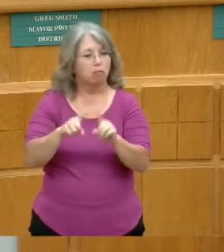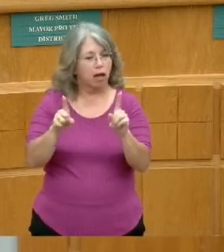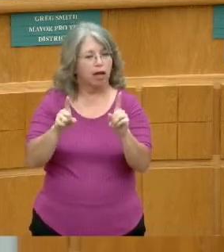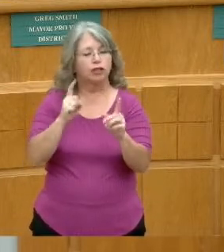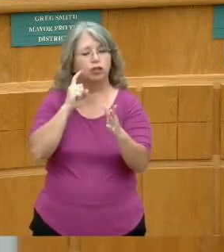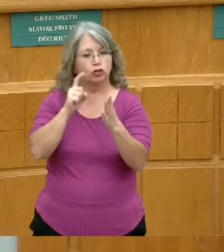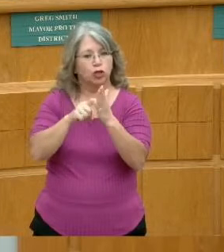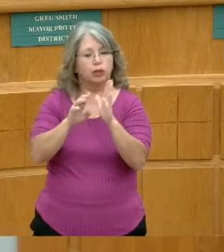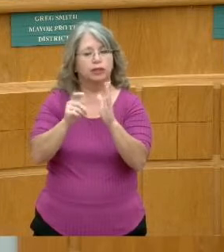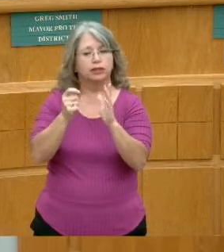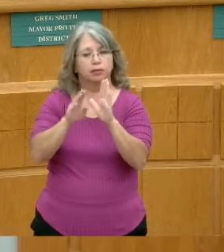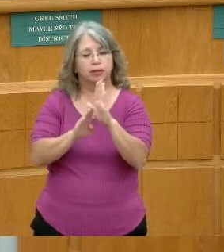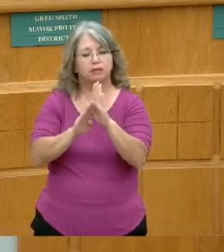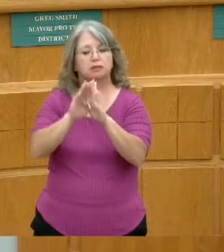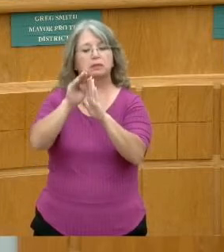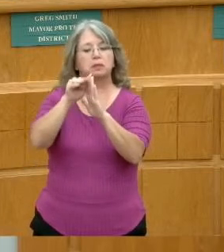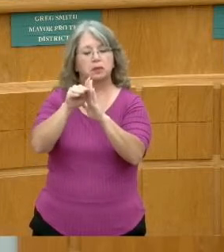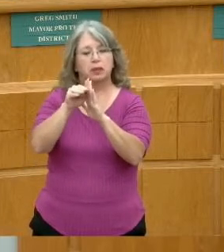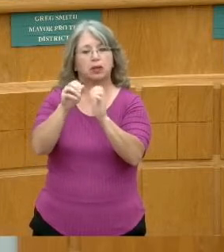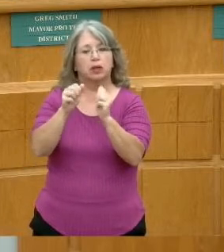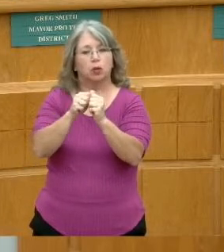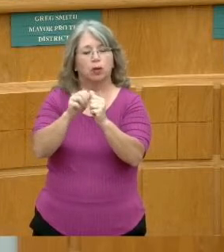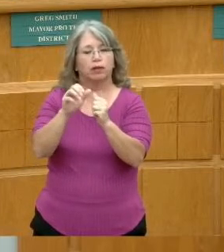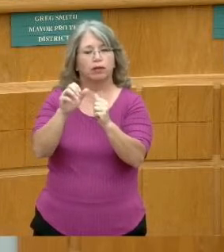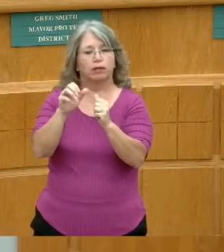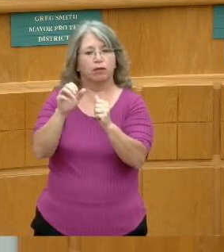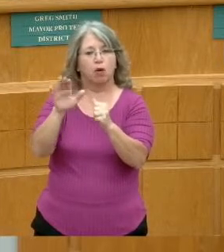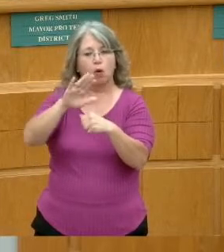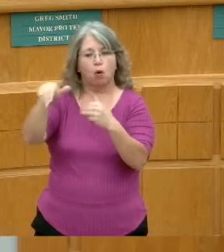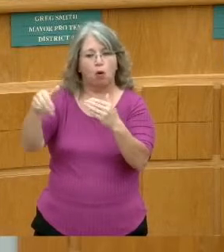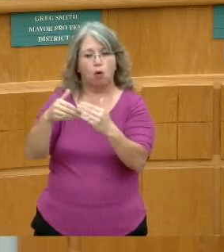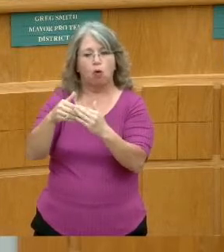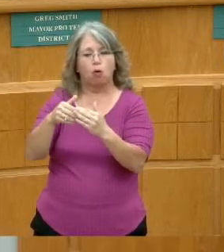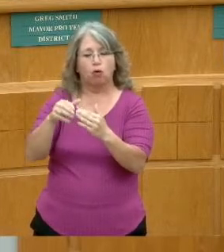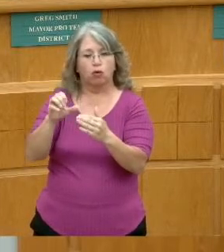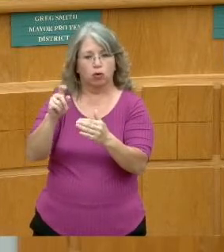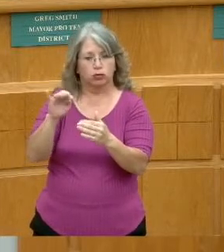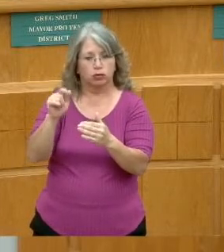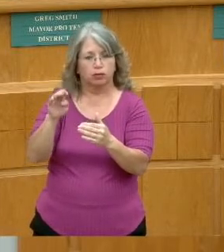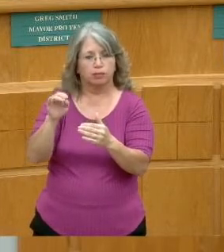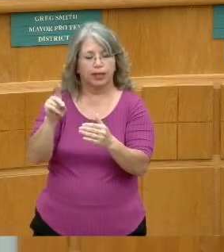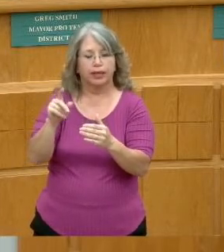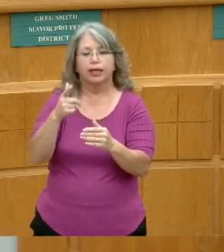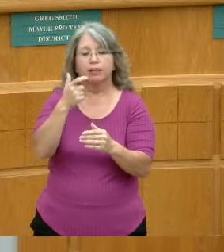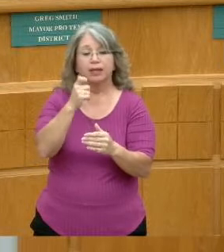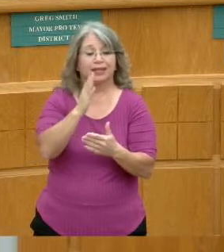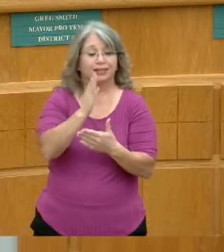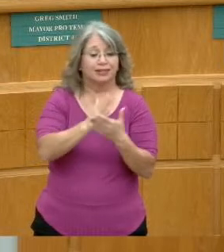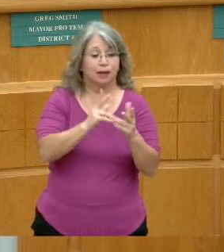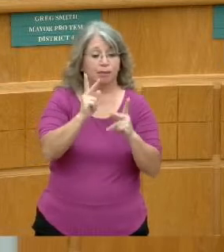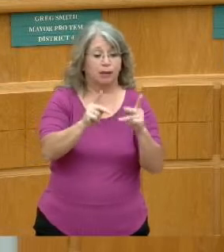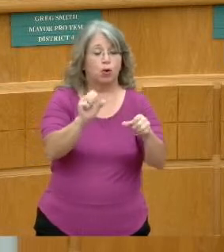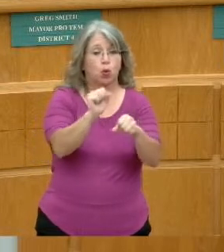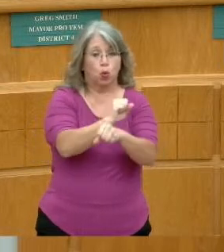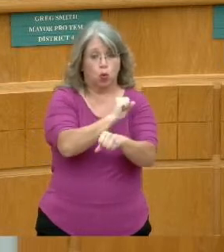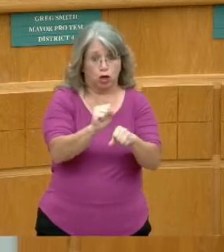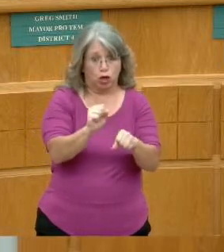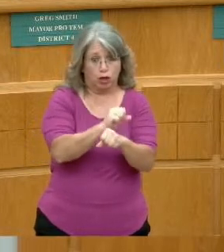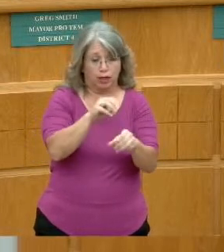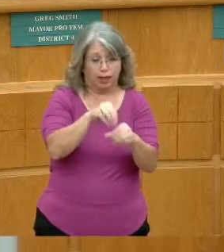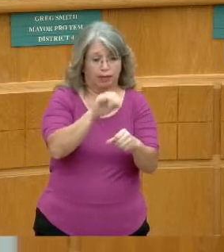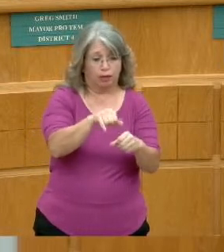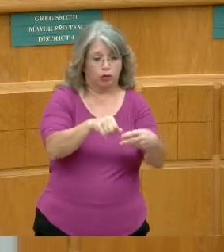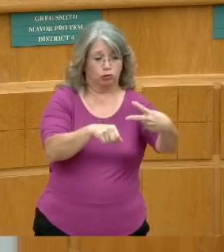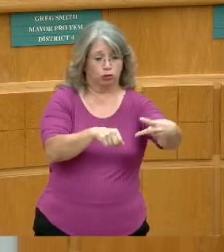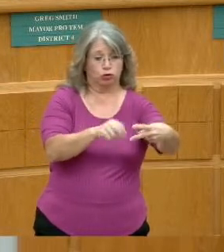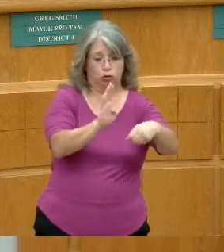Bend that's associated with the outbreaks. There were some employees of the various facilities that lived in San Patricia or maybe